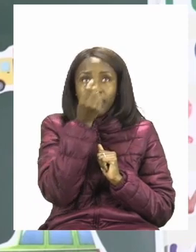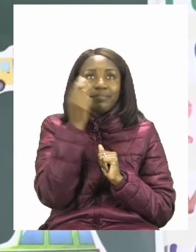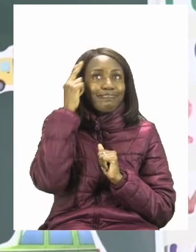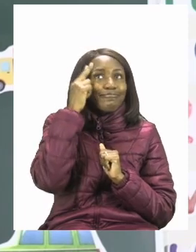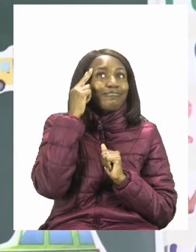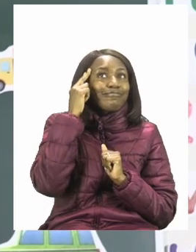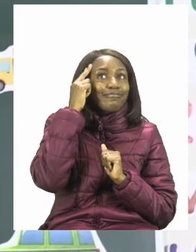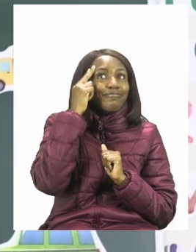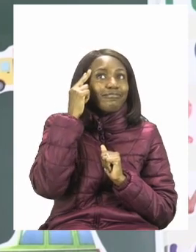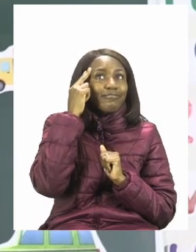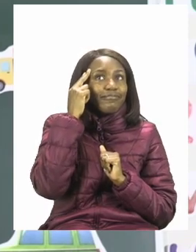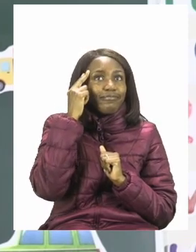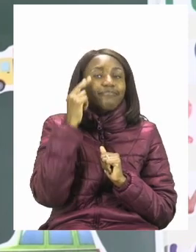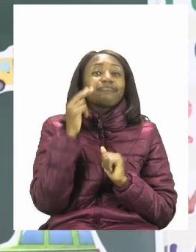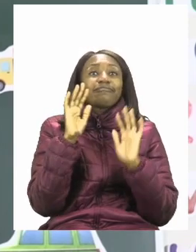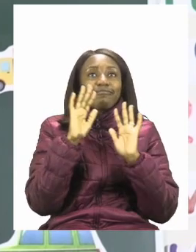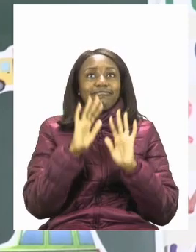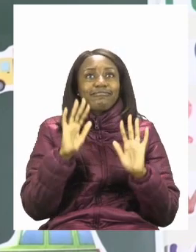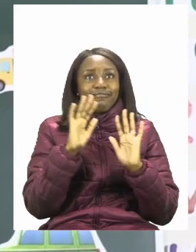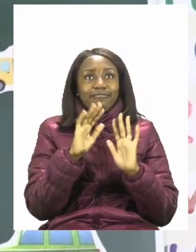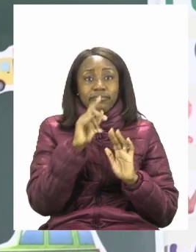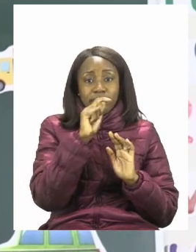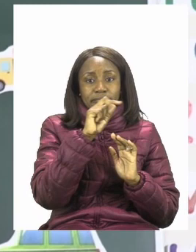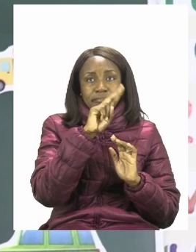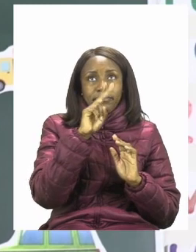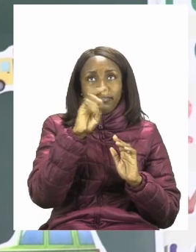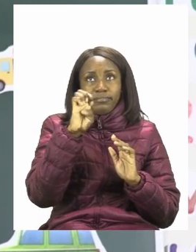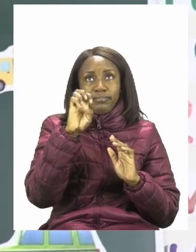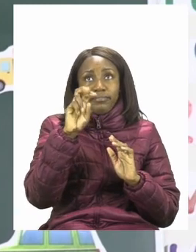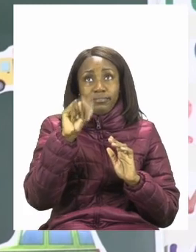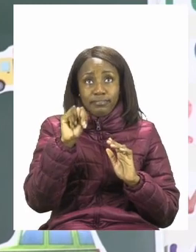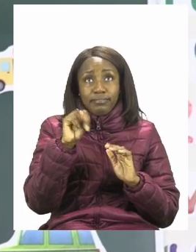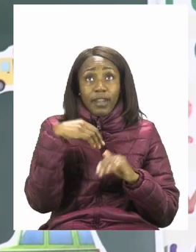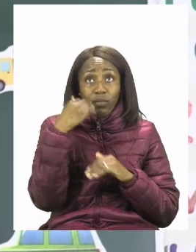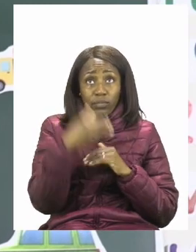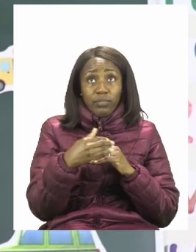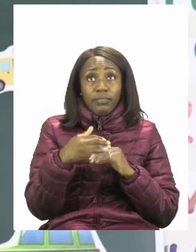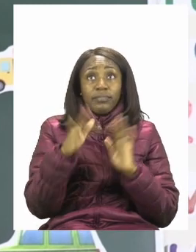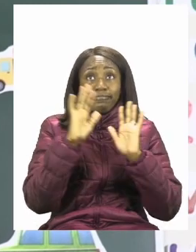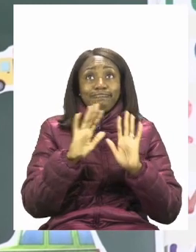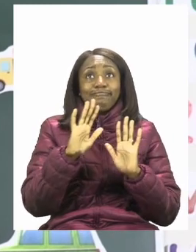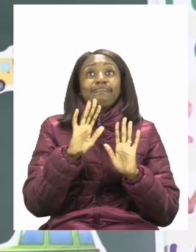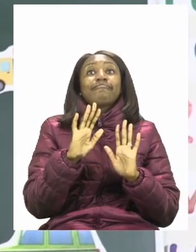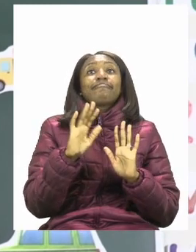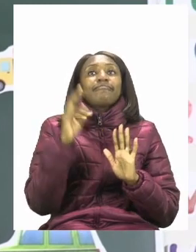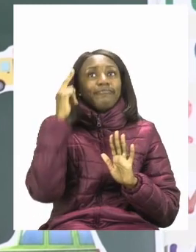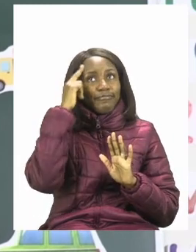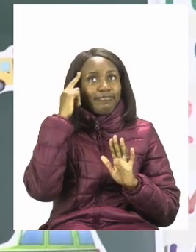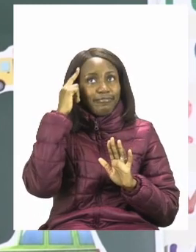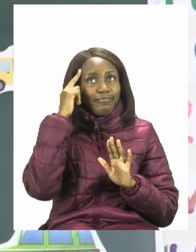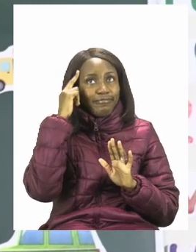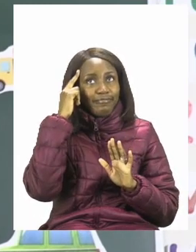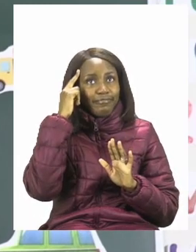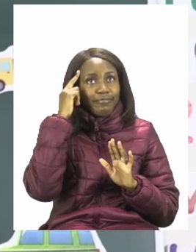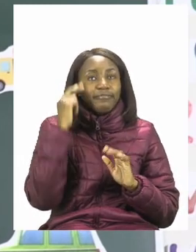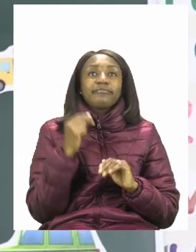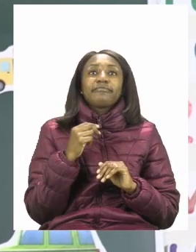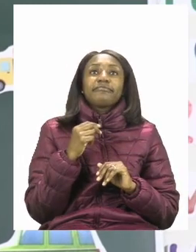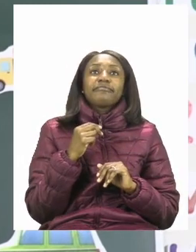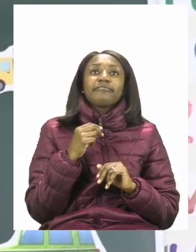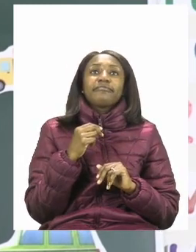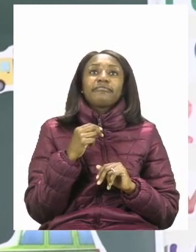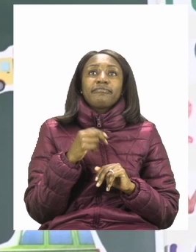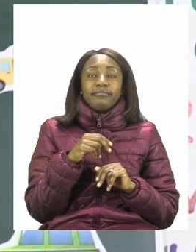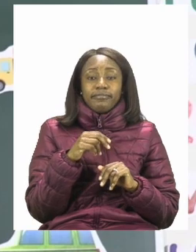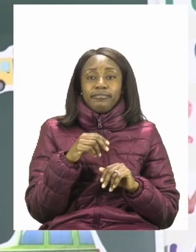and gray? So all the blocks with the word then, you color gray. Moving on,